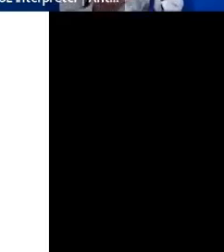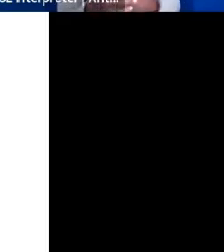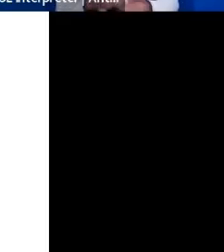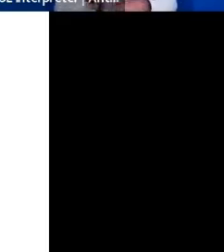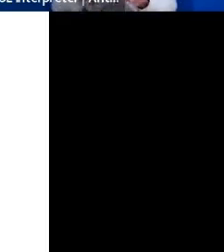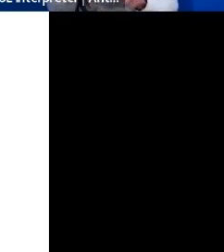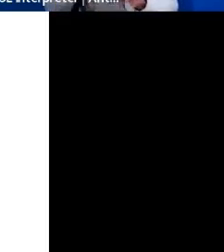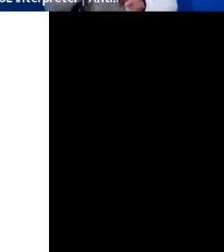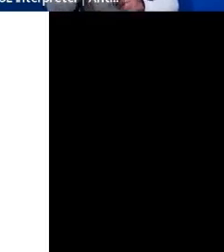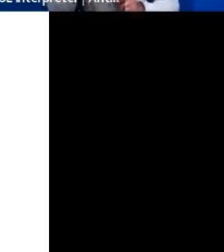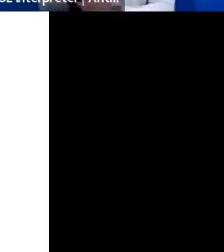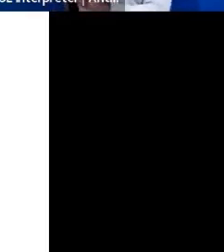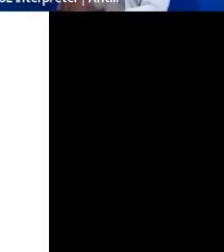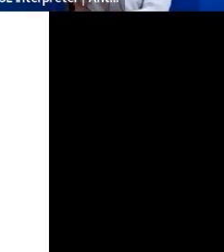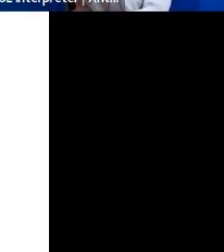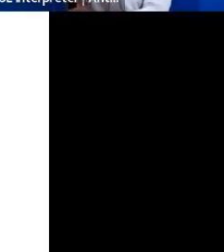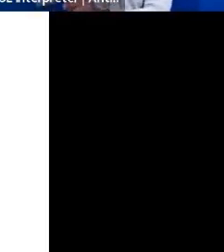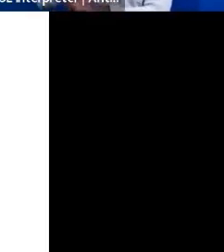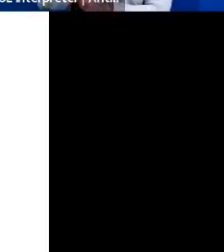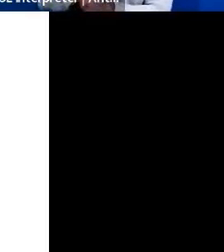6-month reporting period grantees.